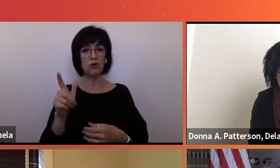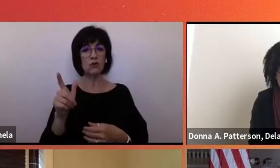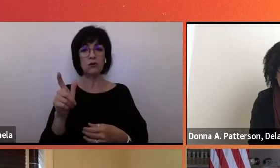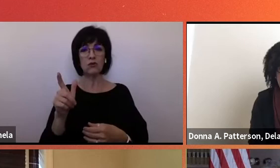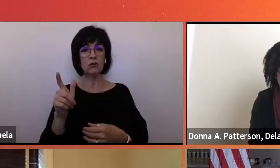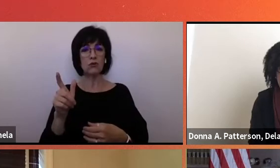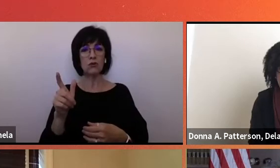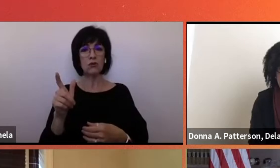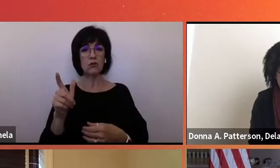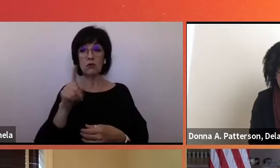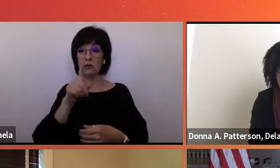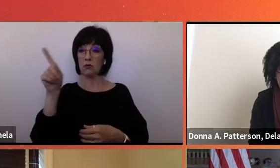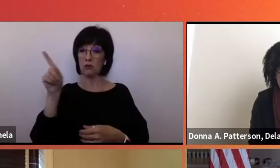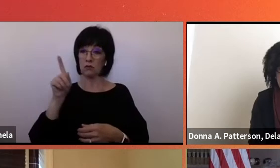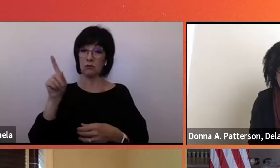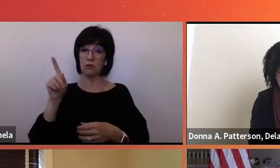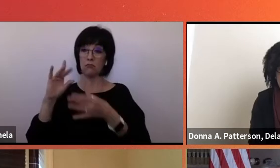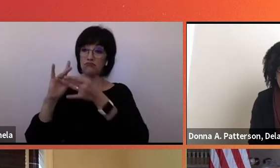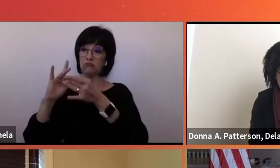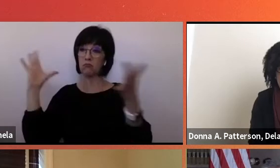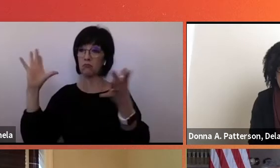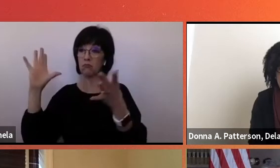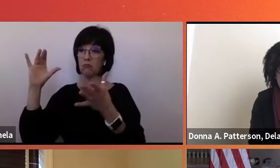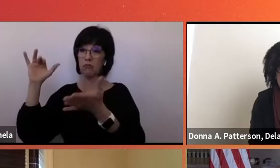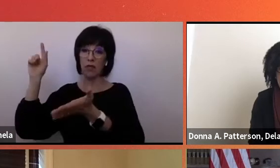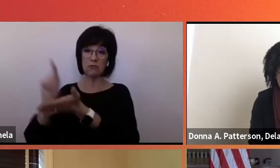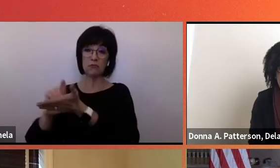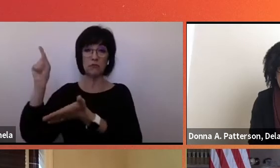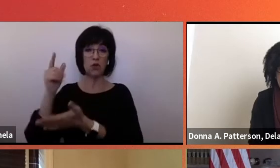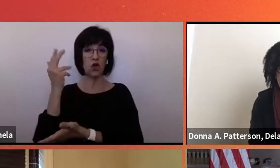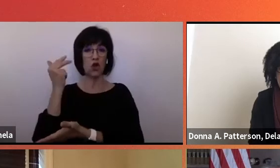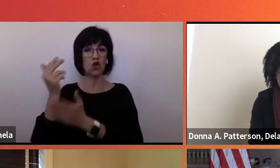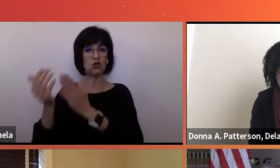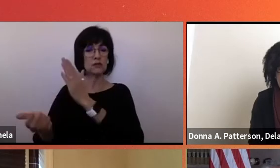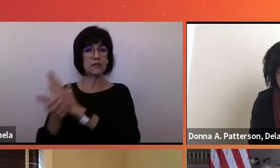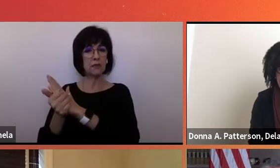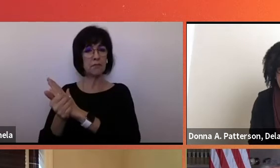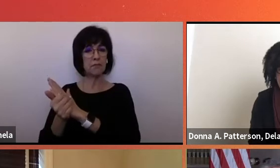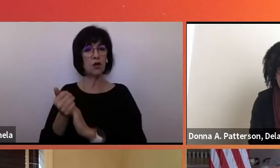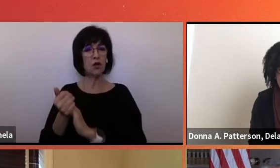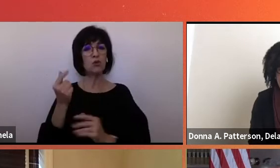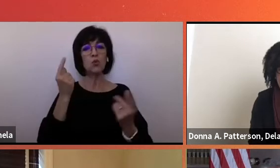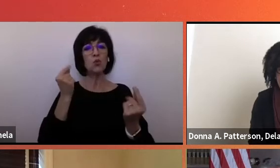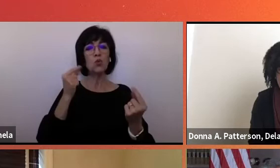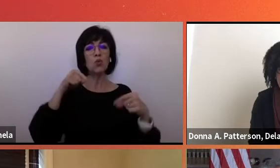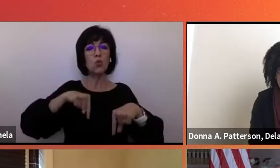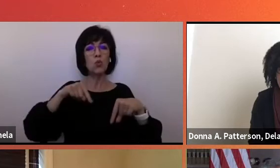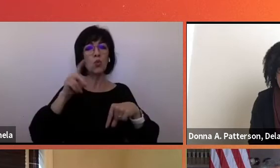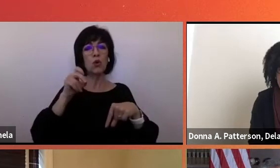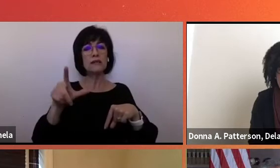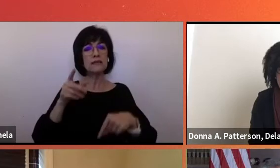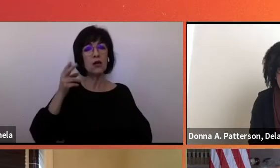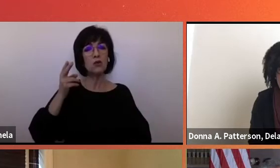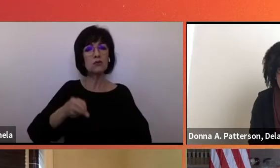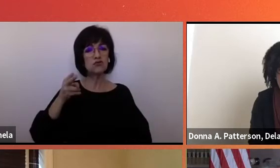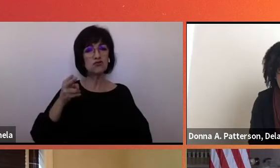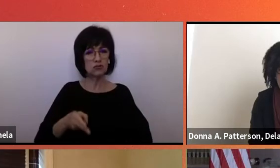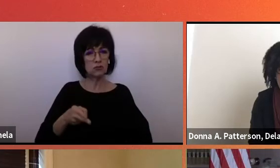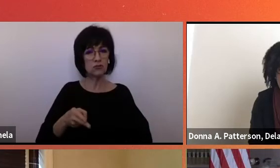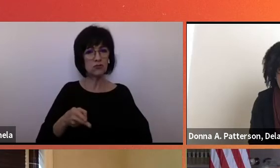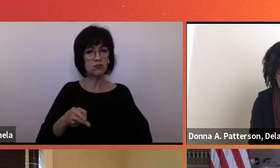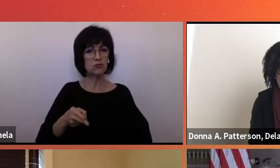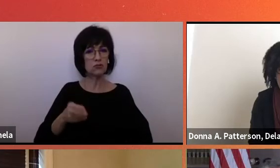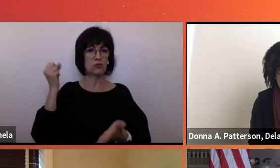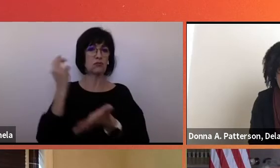by the Emancipation Proclamation, by the 13th Amendment. What was Delaware's history with respect to the ratification of the